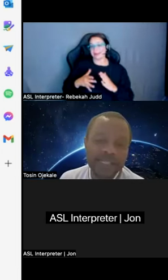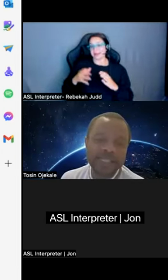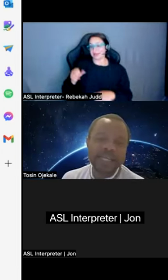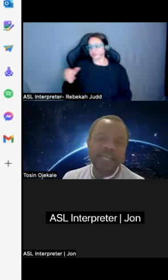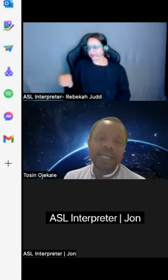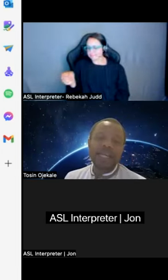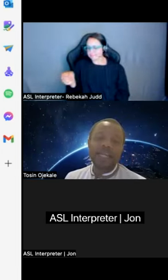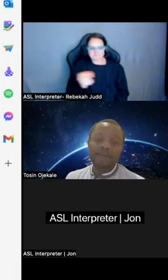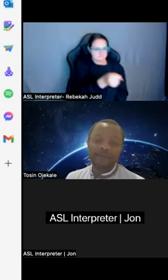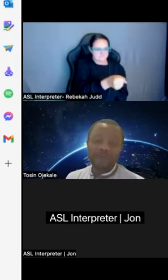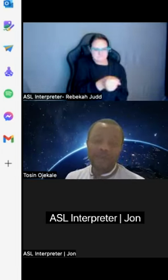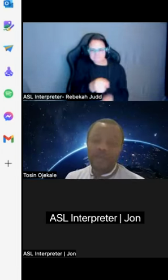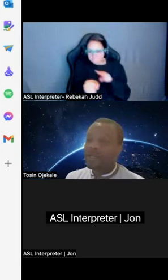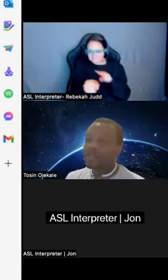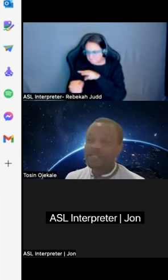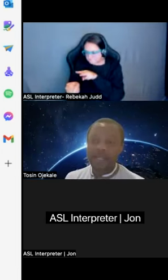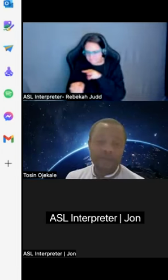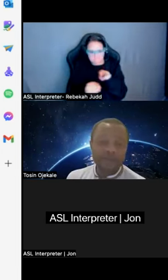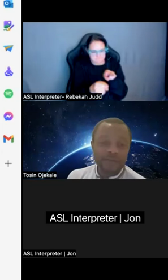heat levels